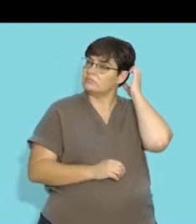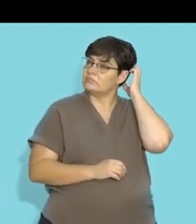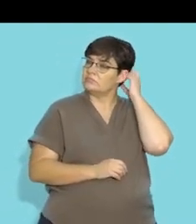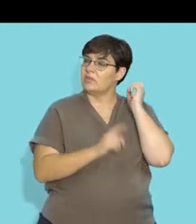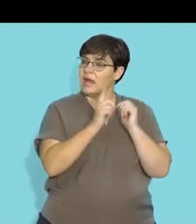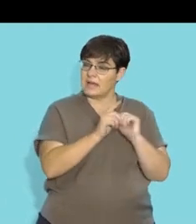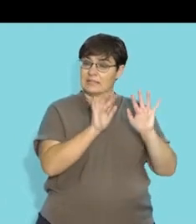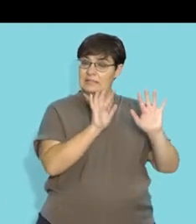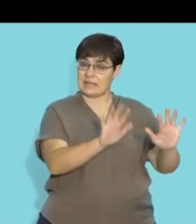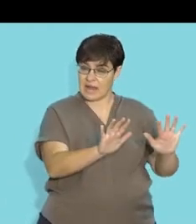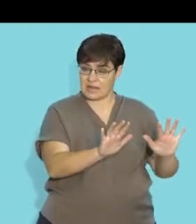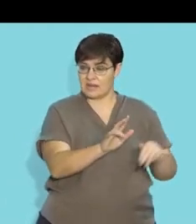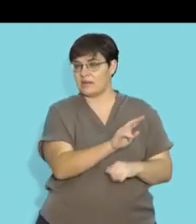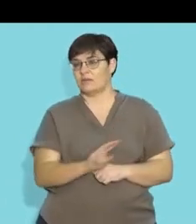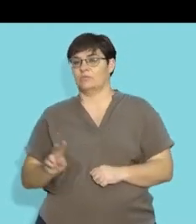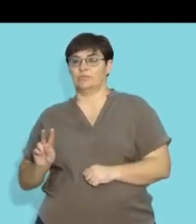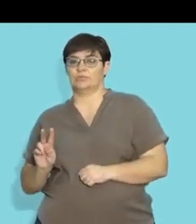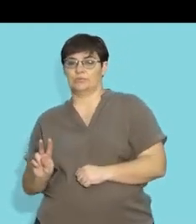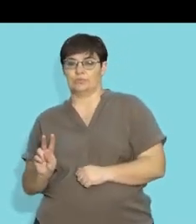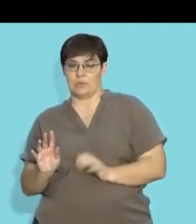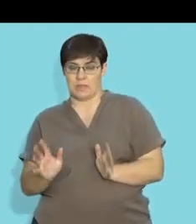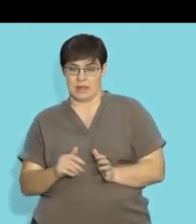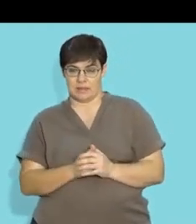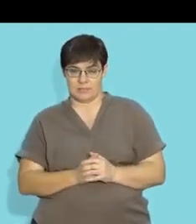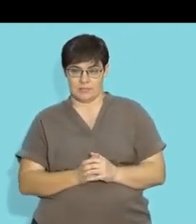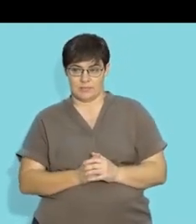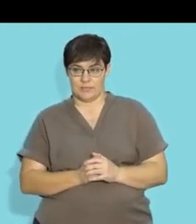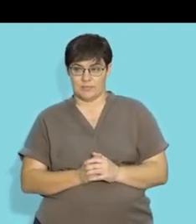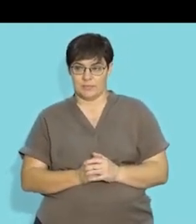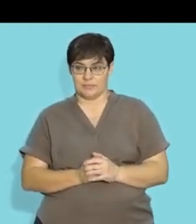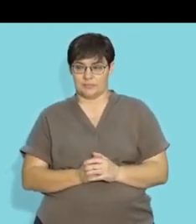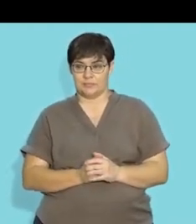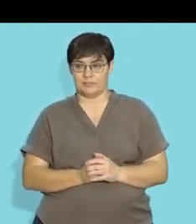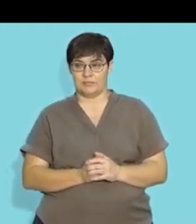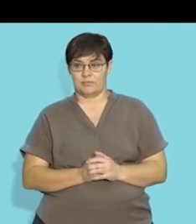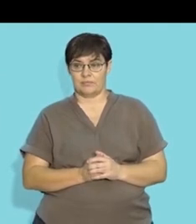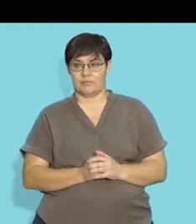with 3. And the last one is 10